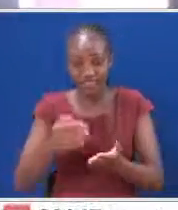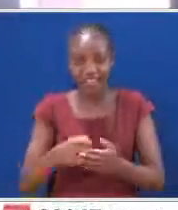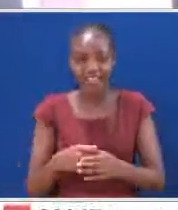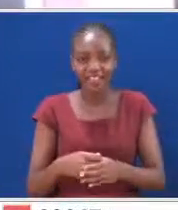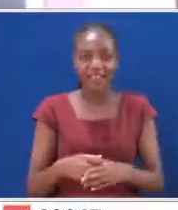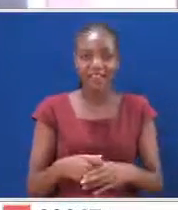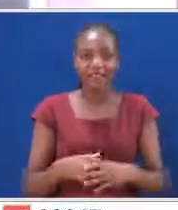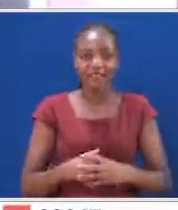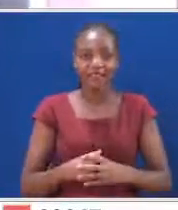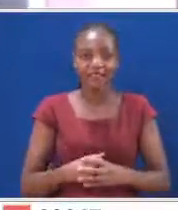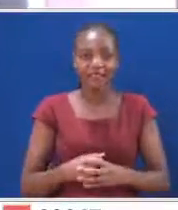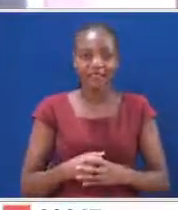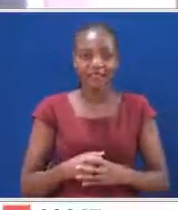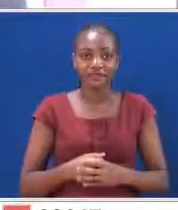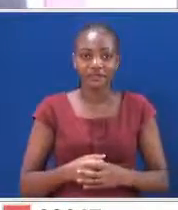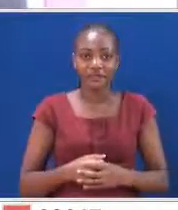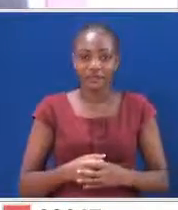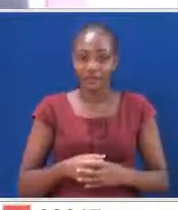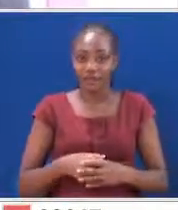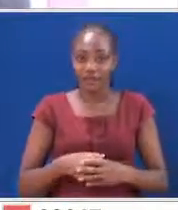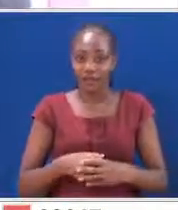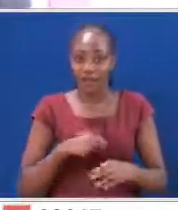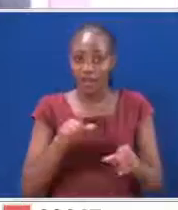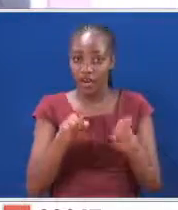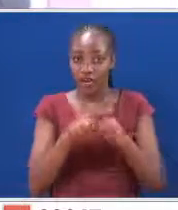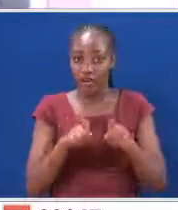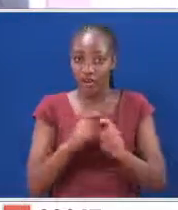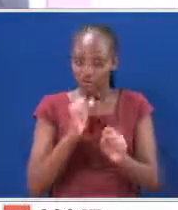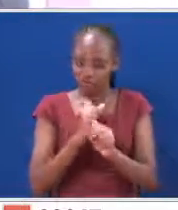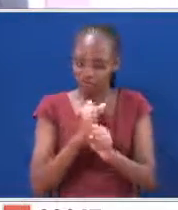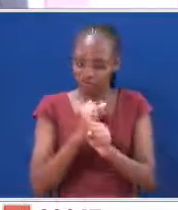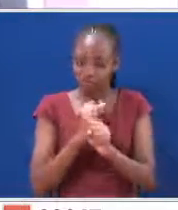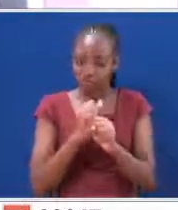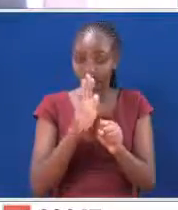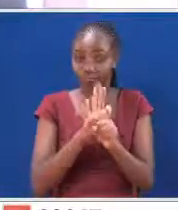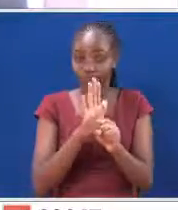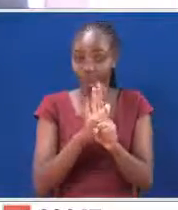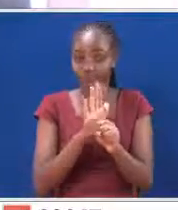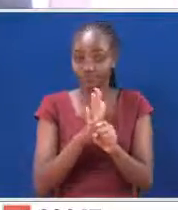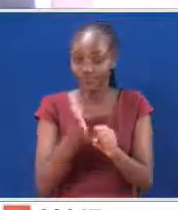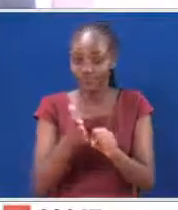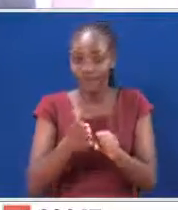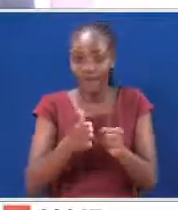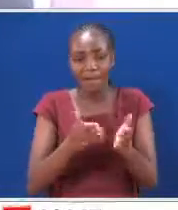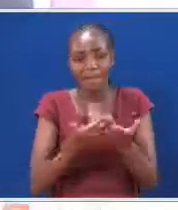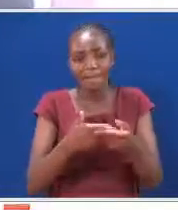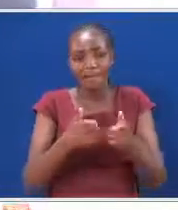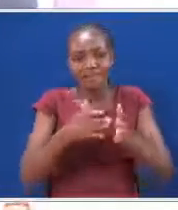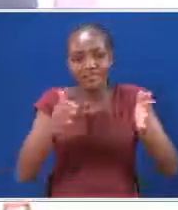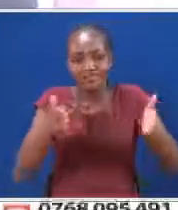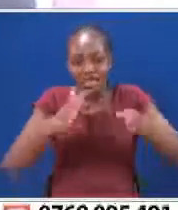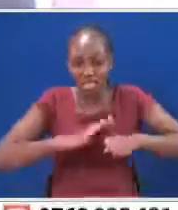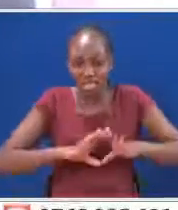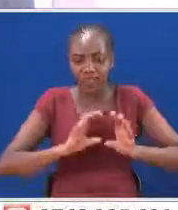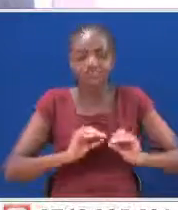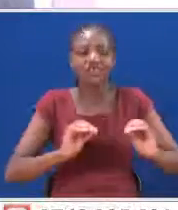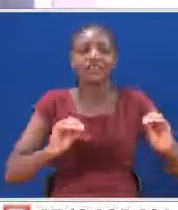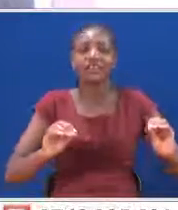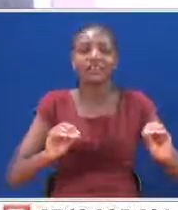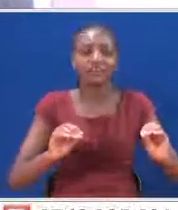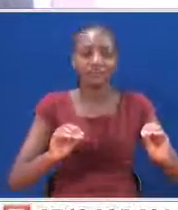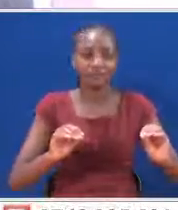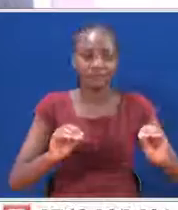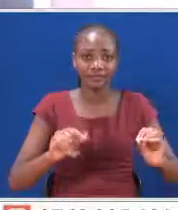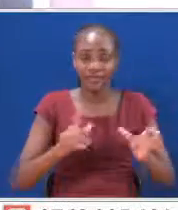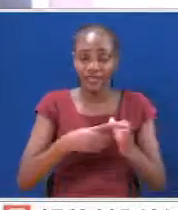staff are working in very, very congested place, particularly during this time of COVID, it is chaotic.